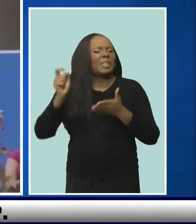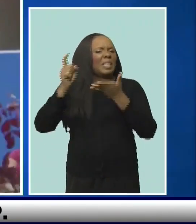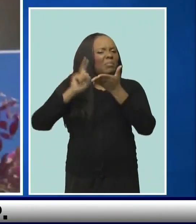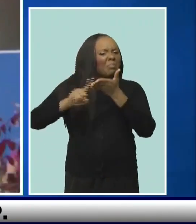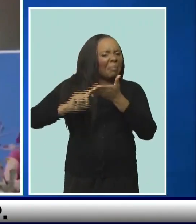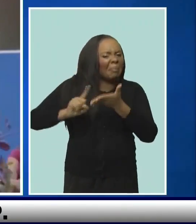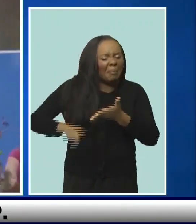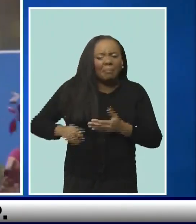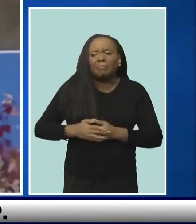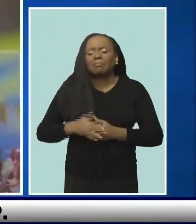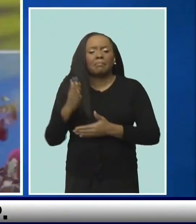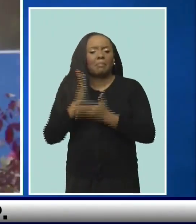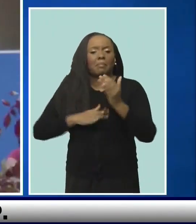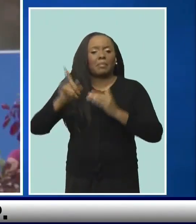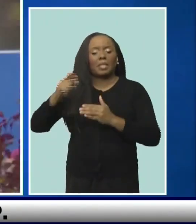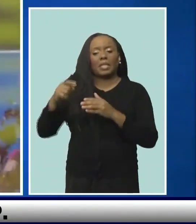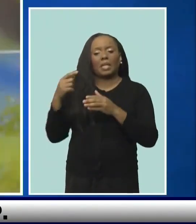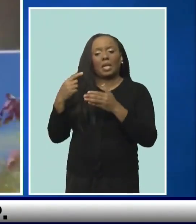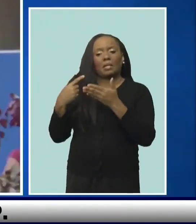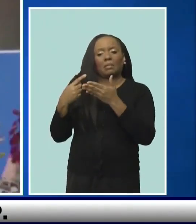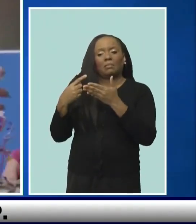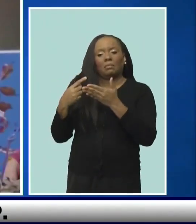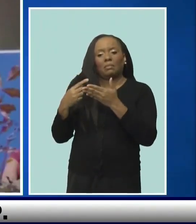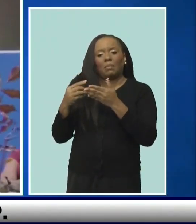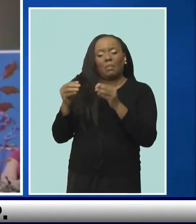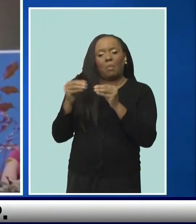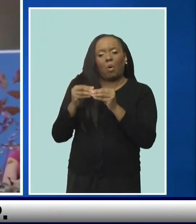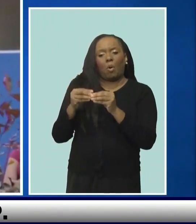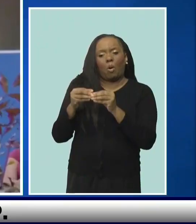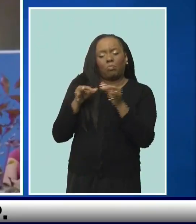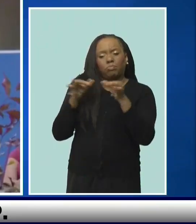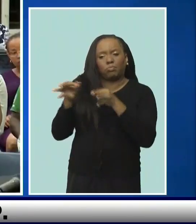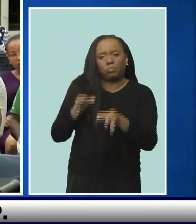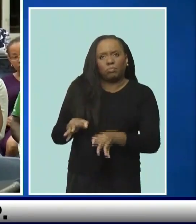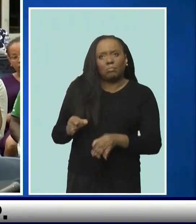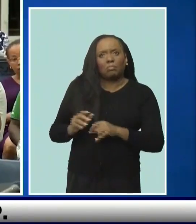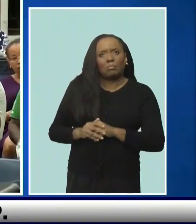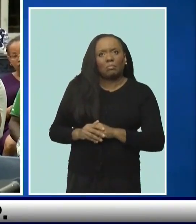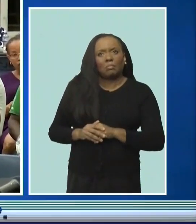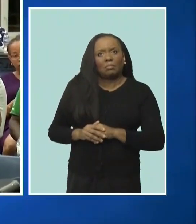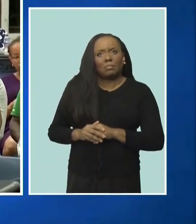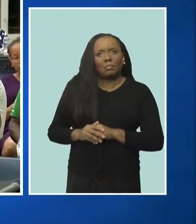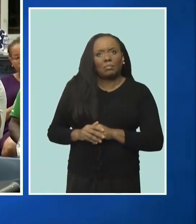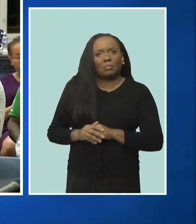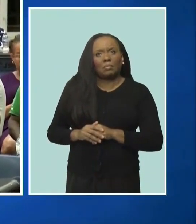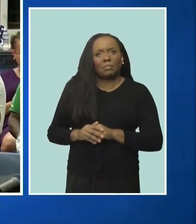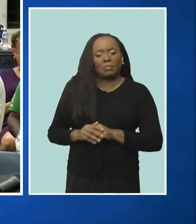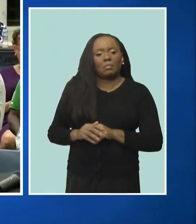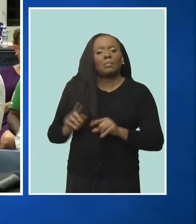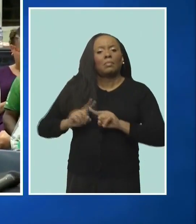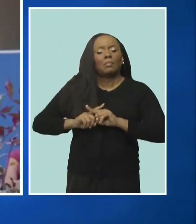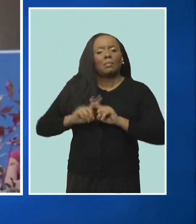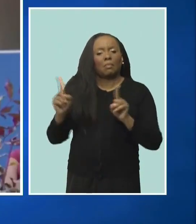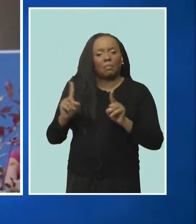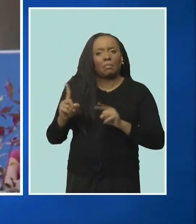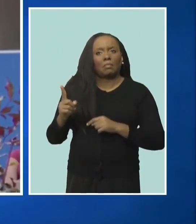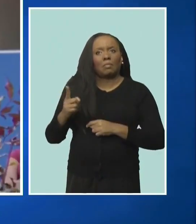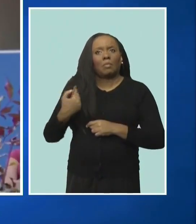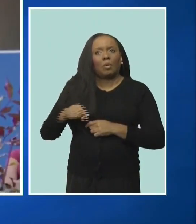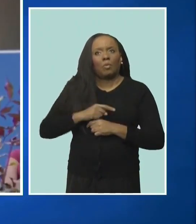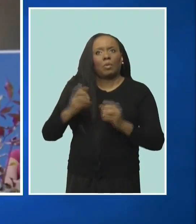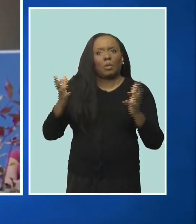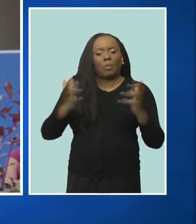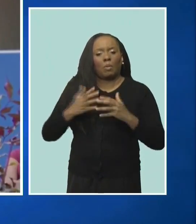discussions on, and we may or may not be able to do it. But this is what having a strong,